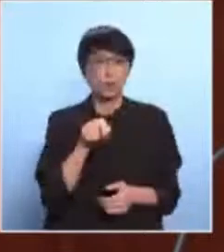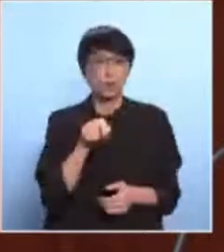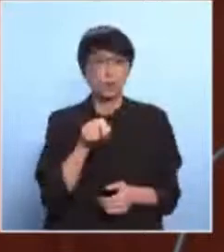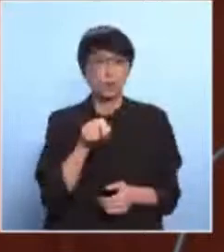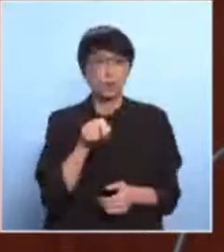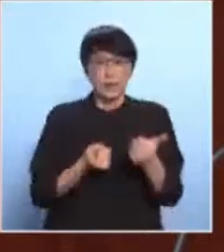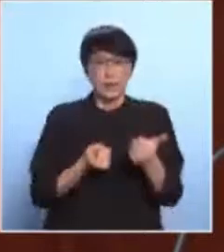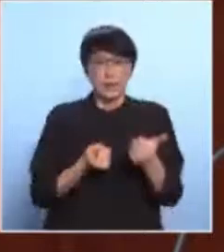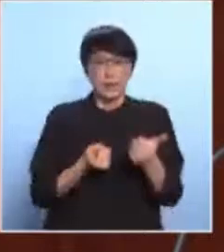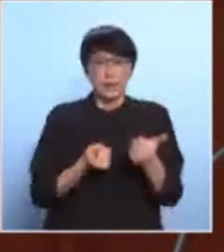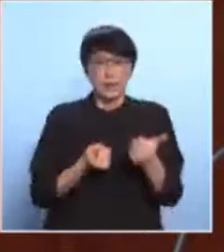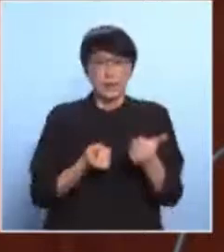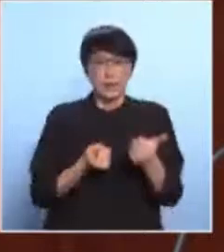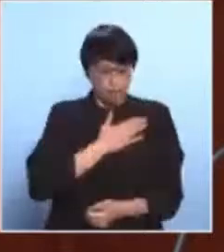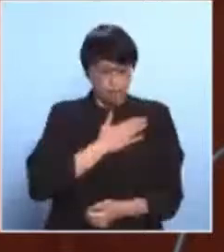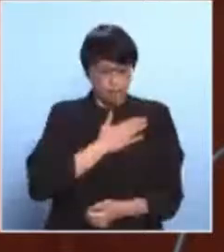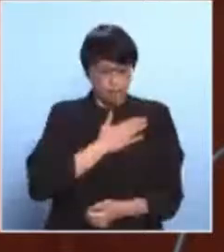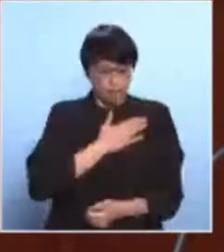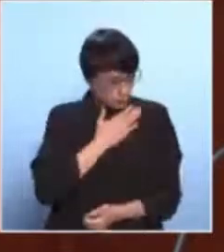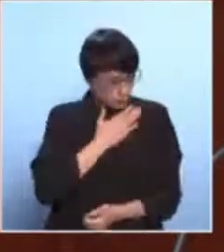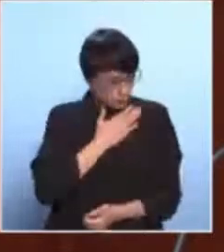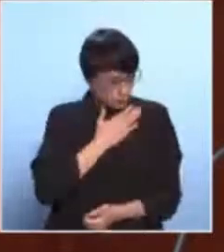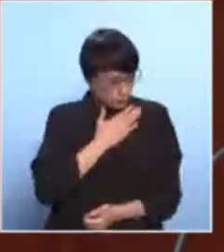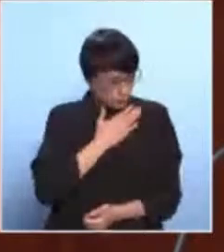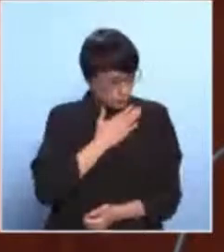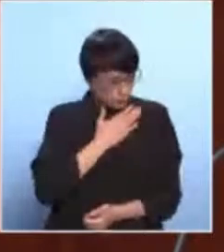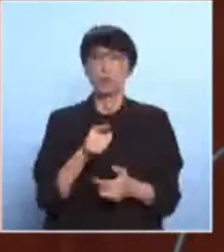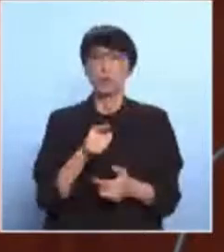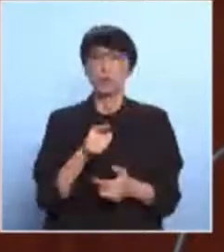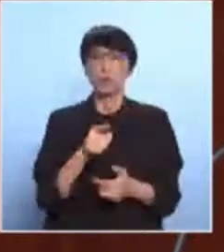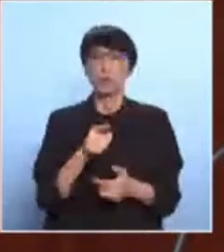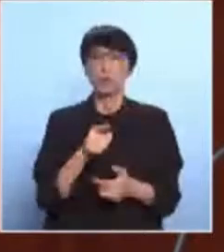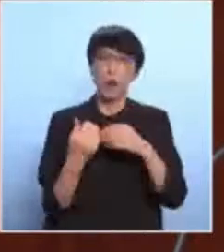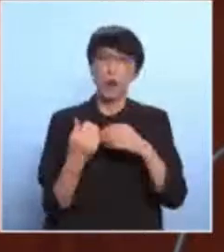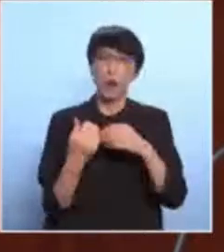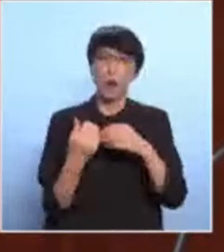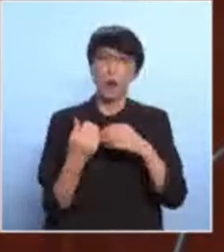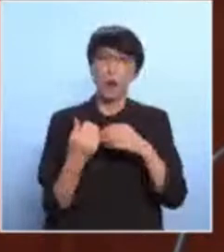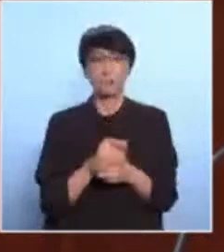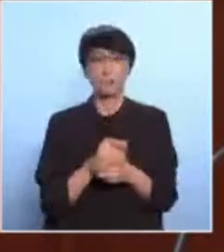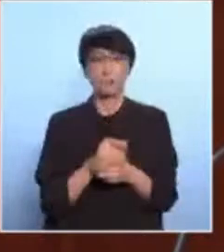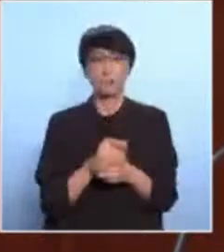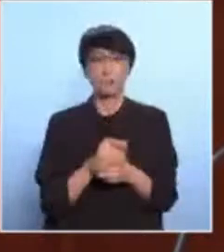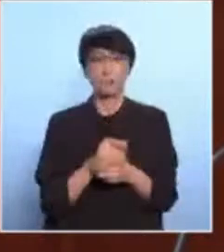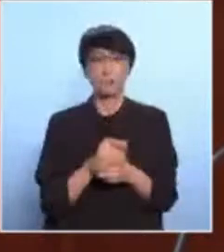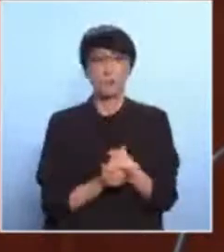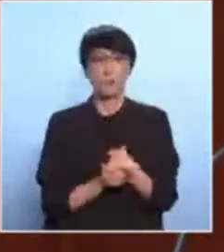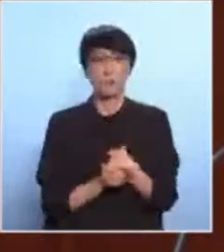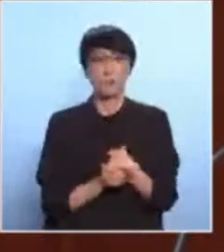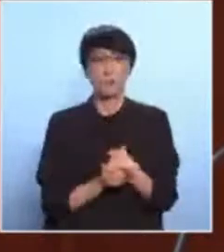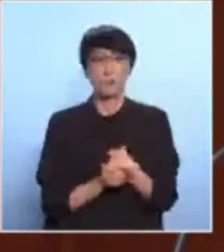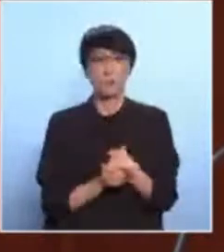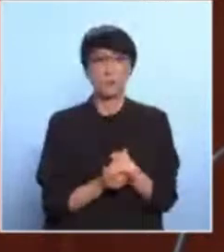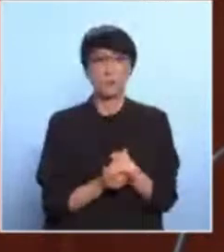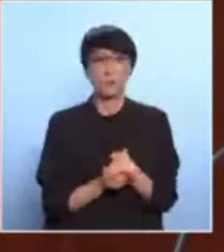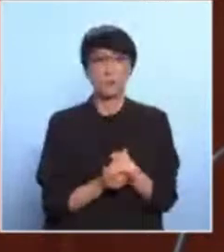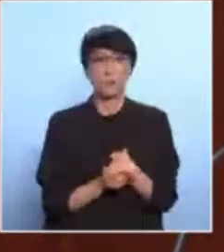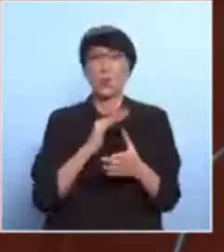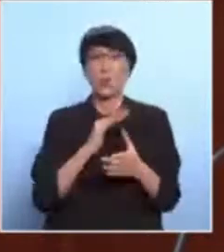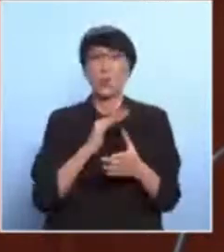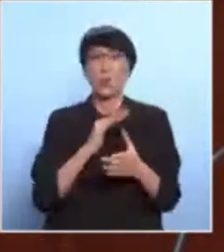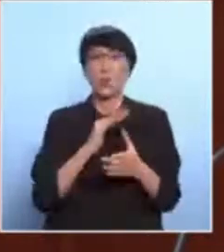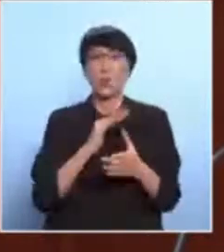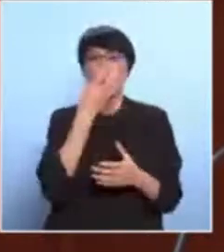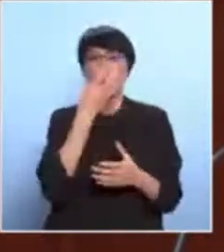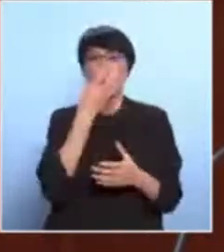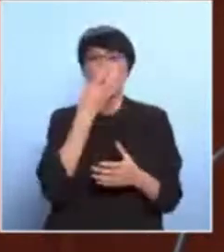Kong. Some have told me that they never get worried in working on behalf of Hong Kong,